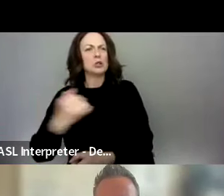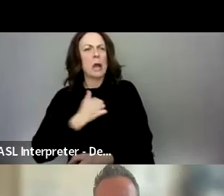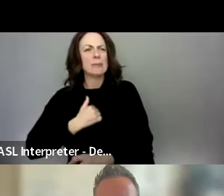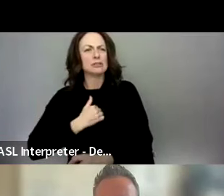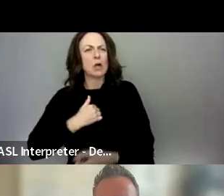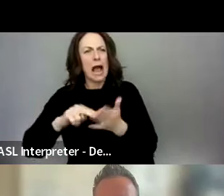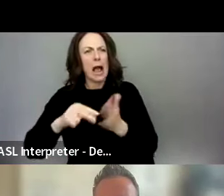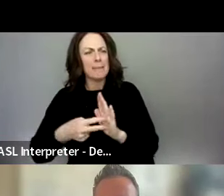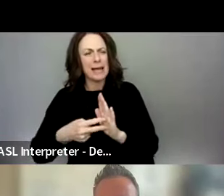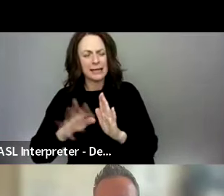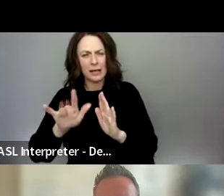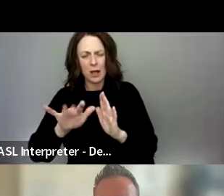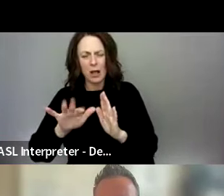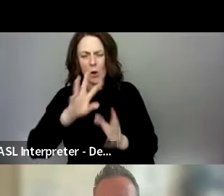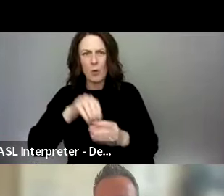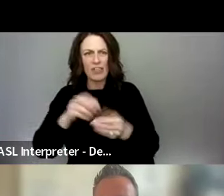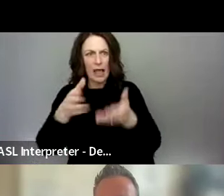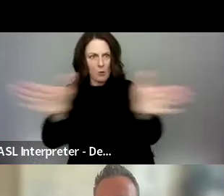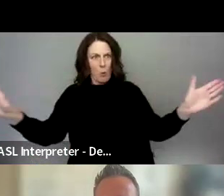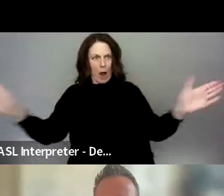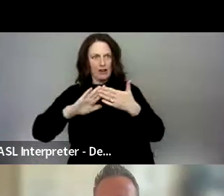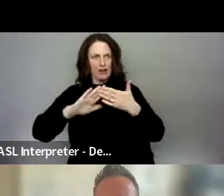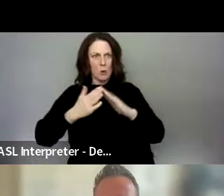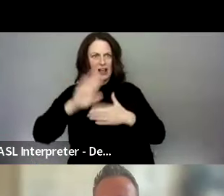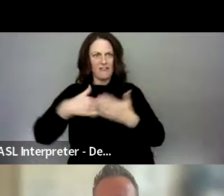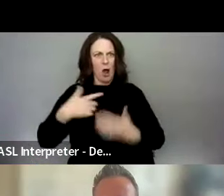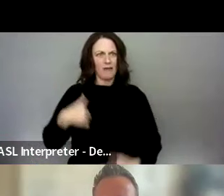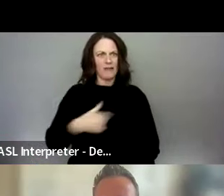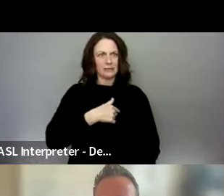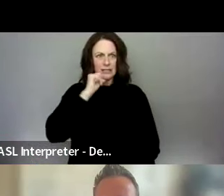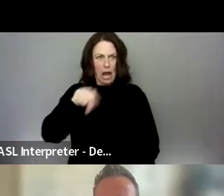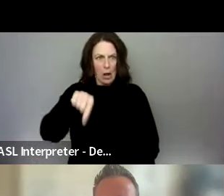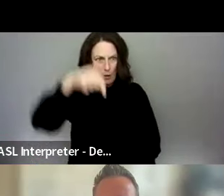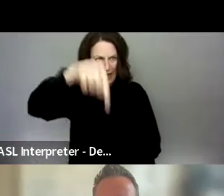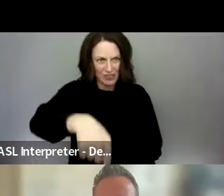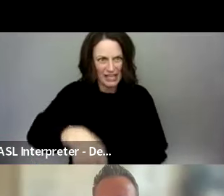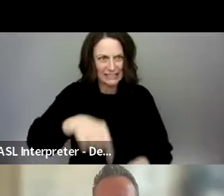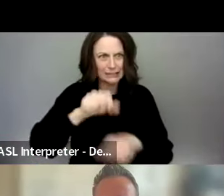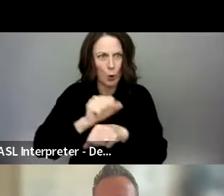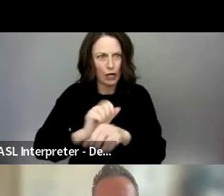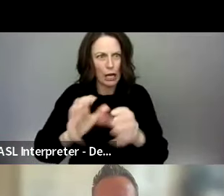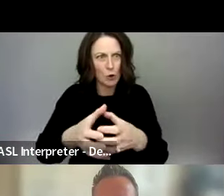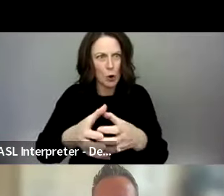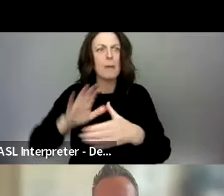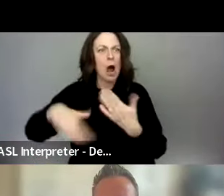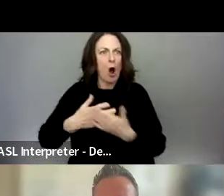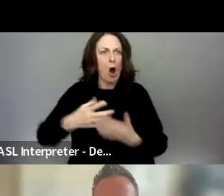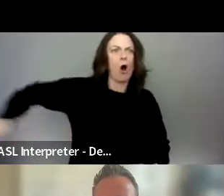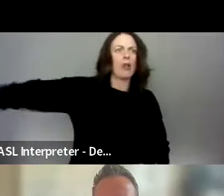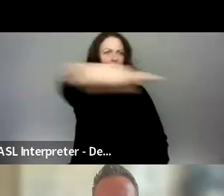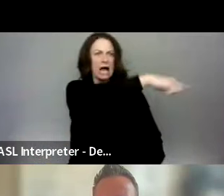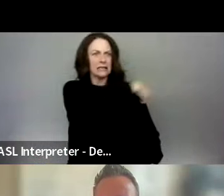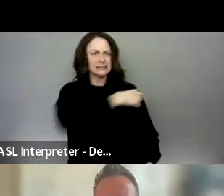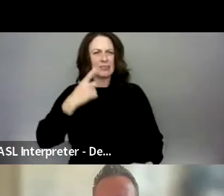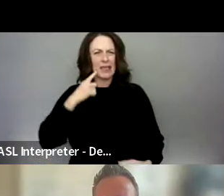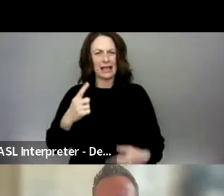meant within the wider community of all of us, not just this working group, but like all of us when we have, I just think